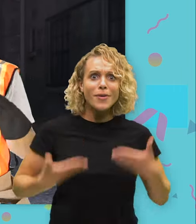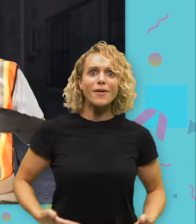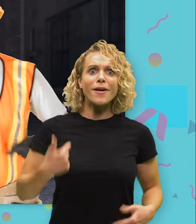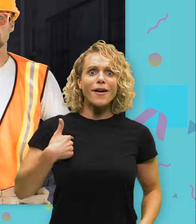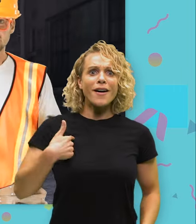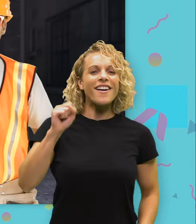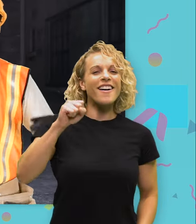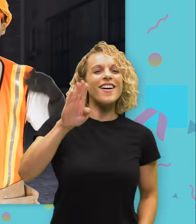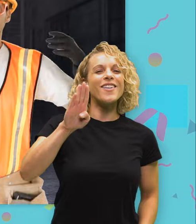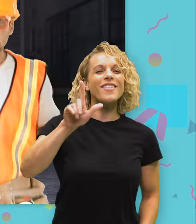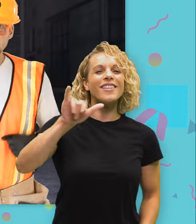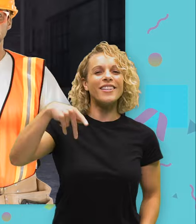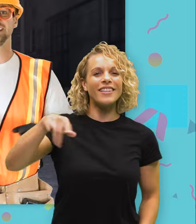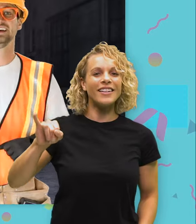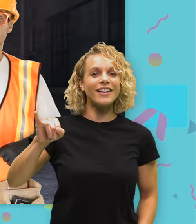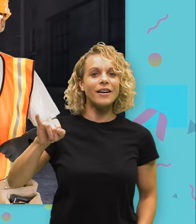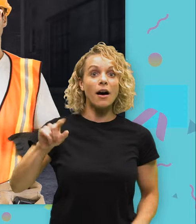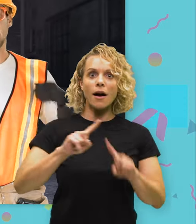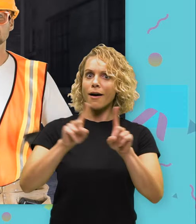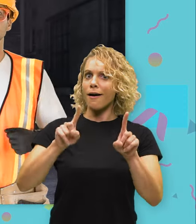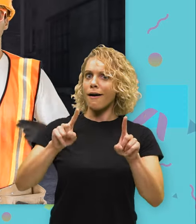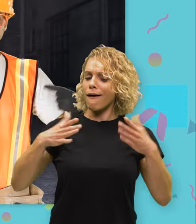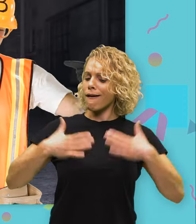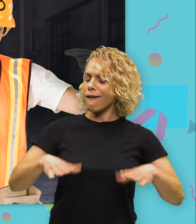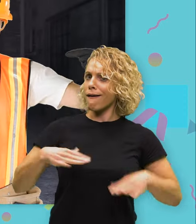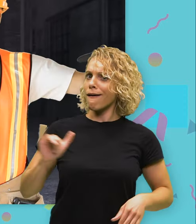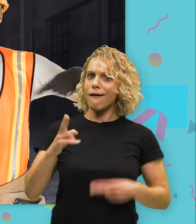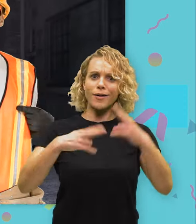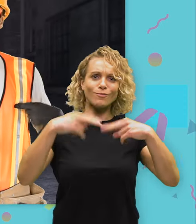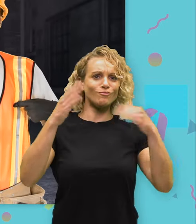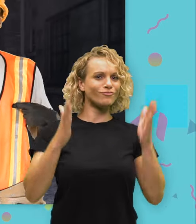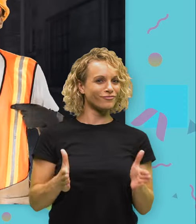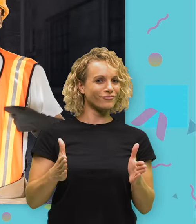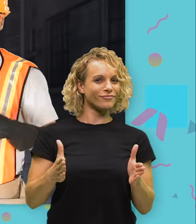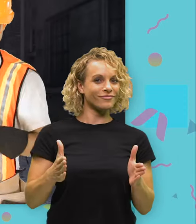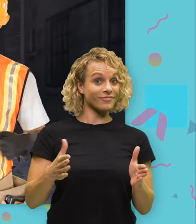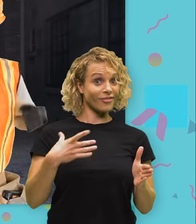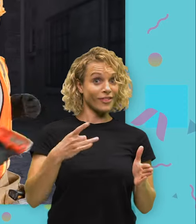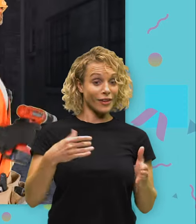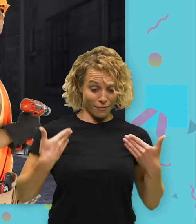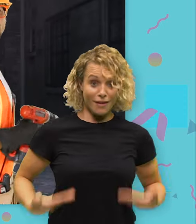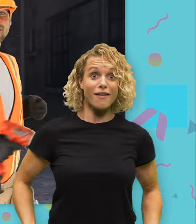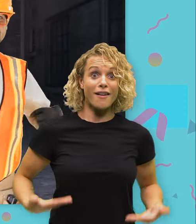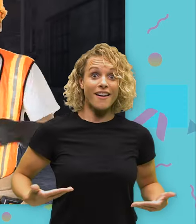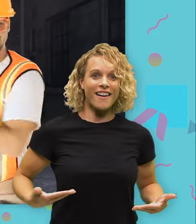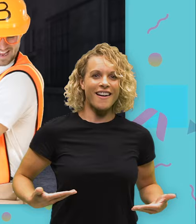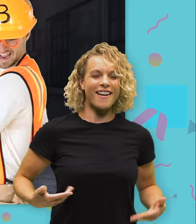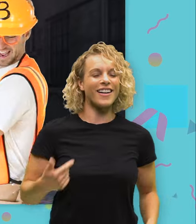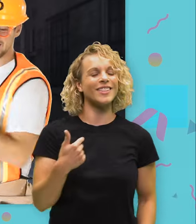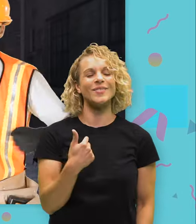know me? Yeah, Blippi. But I'm actually dressed as a construction worker. Do you like my